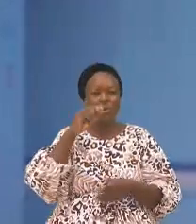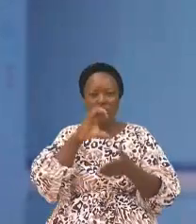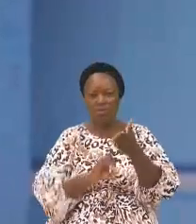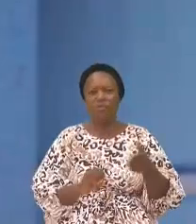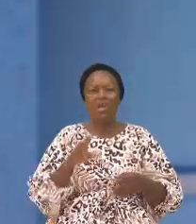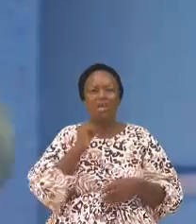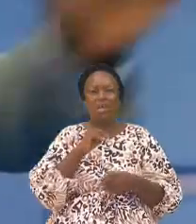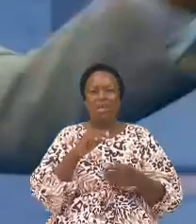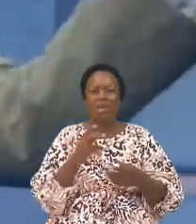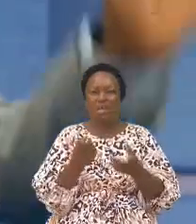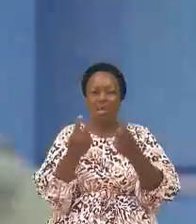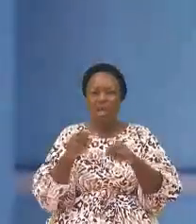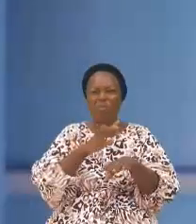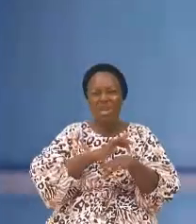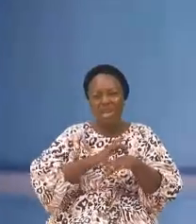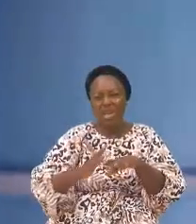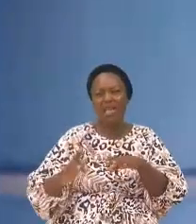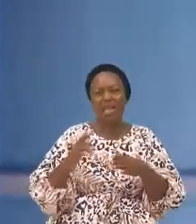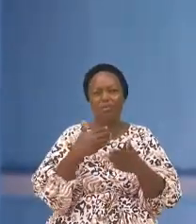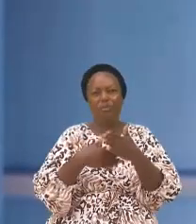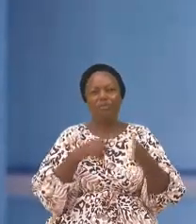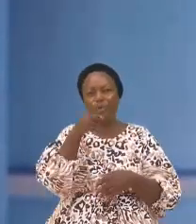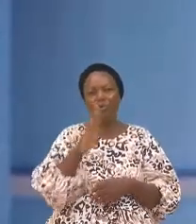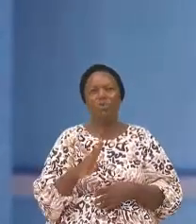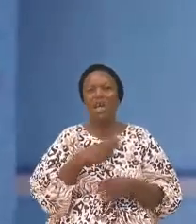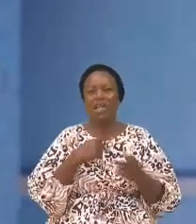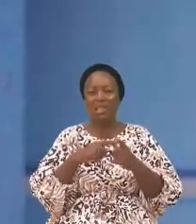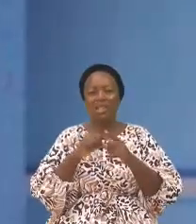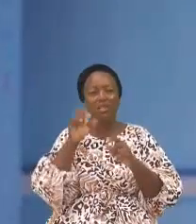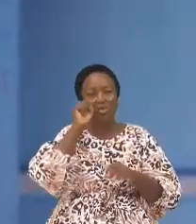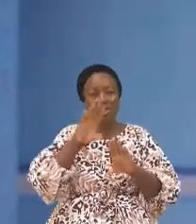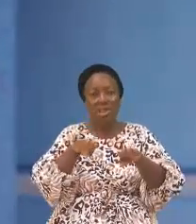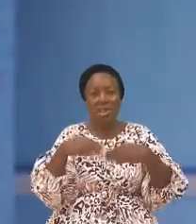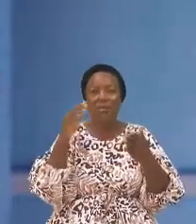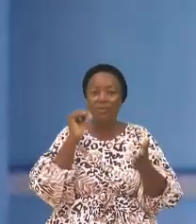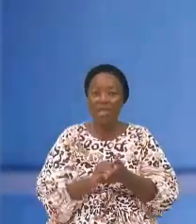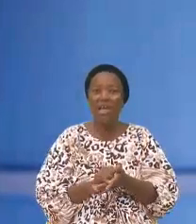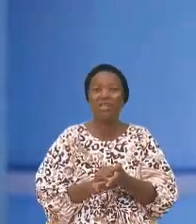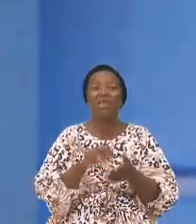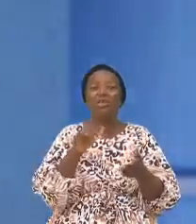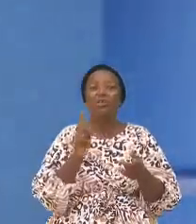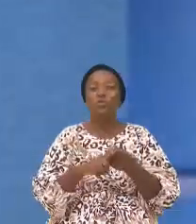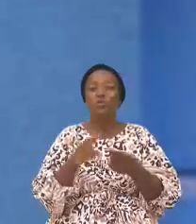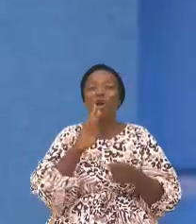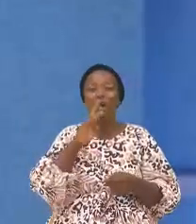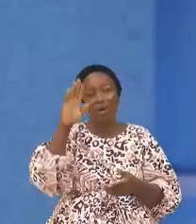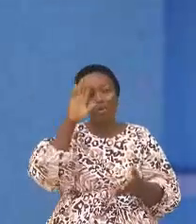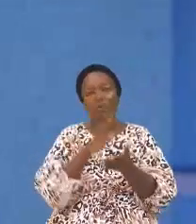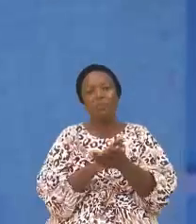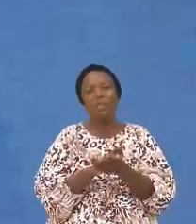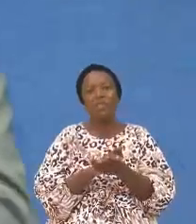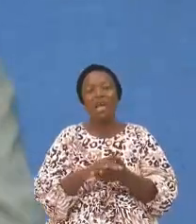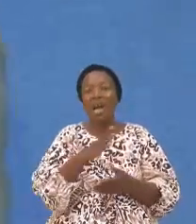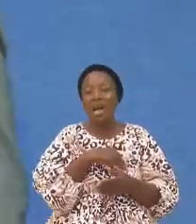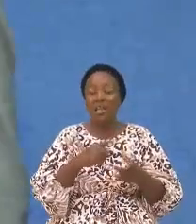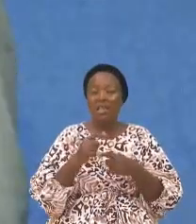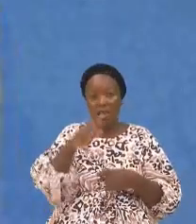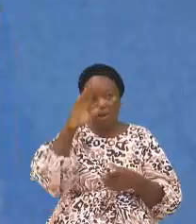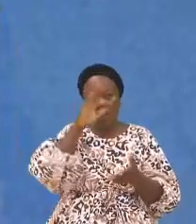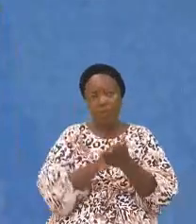covered her, that glory was removed, became naked in the sight of God. And then she gave